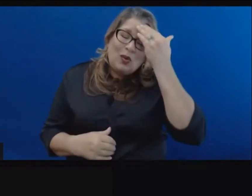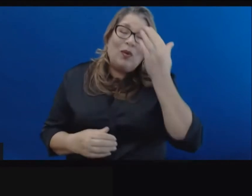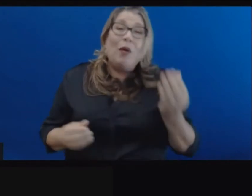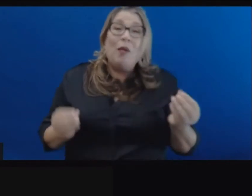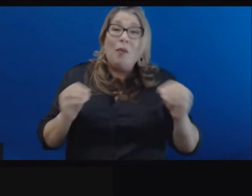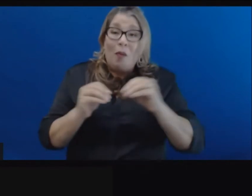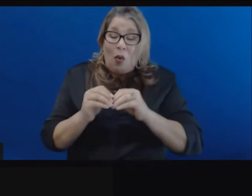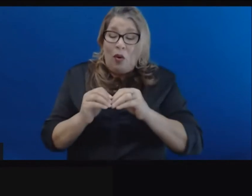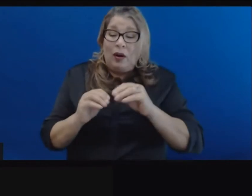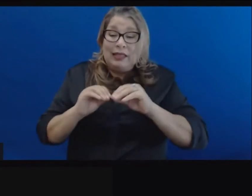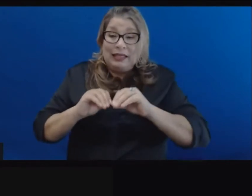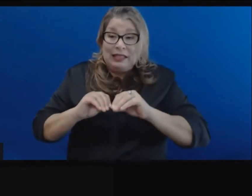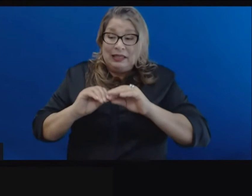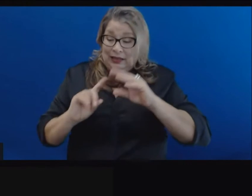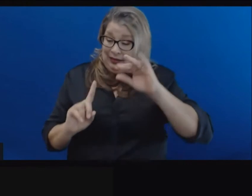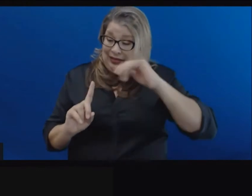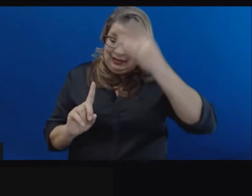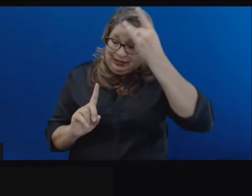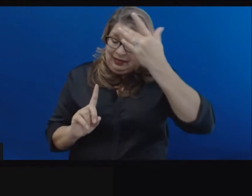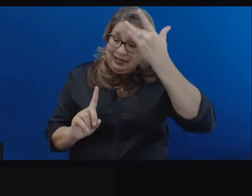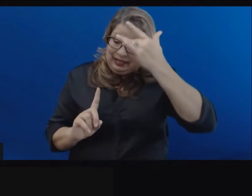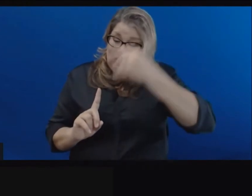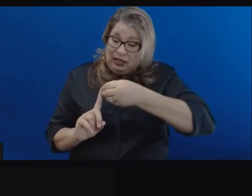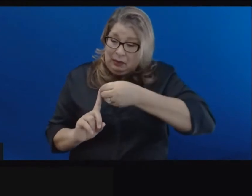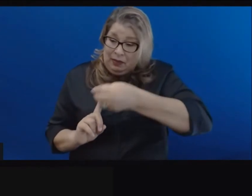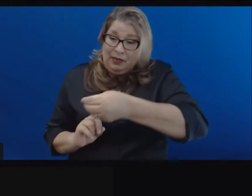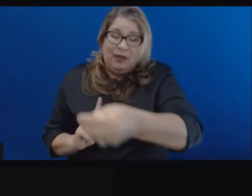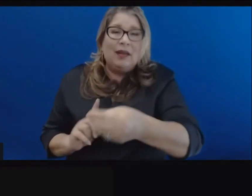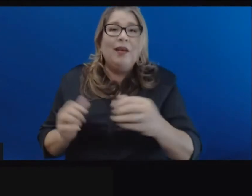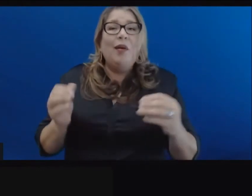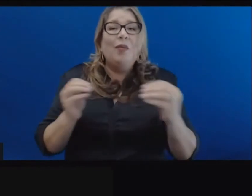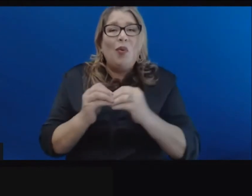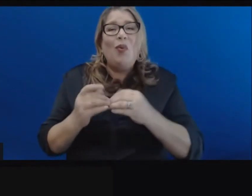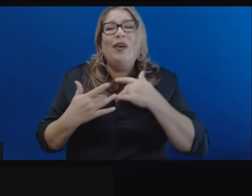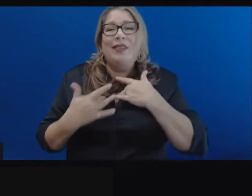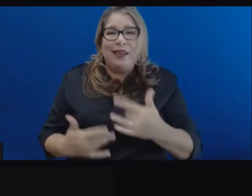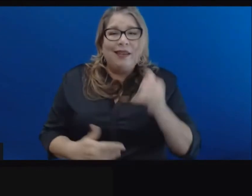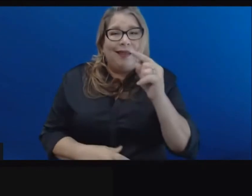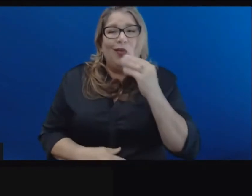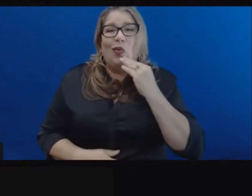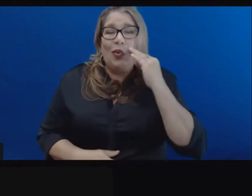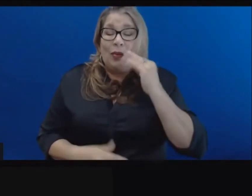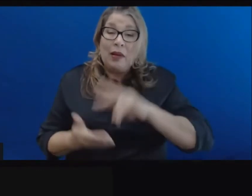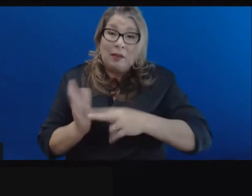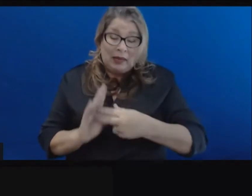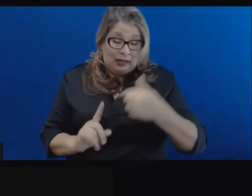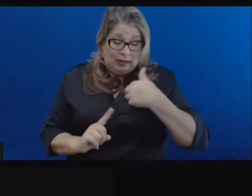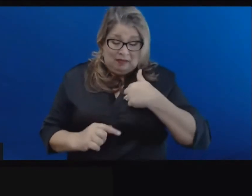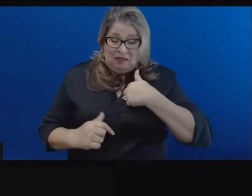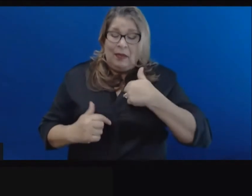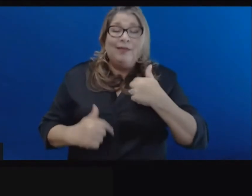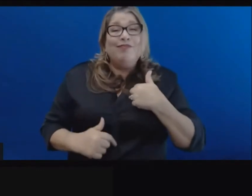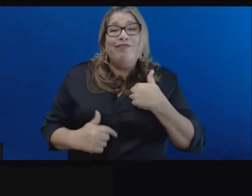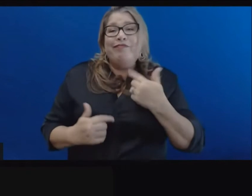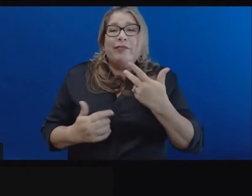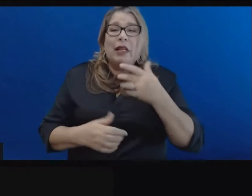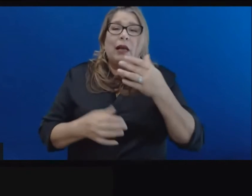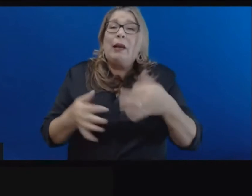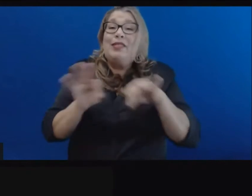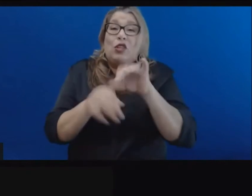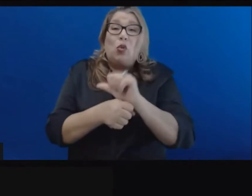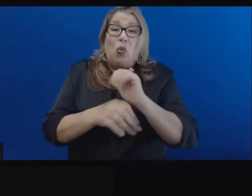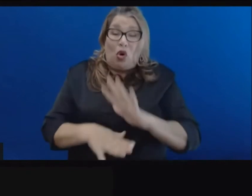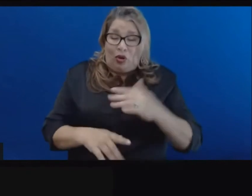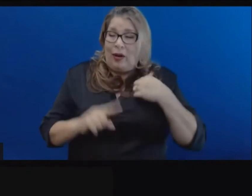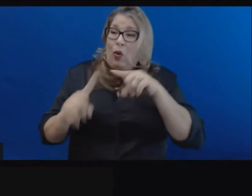who go out and live their days, they go to work, they're an essential worker, they become infected, they're asymptomatic, and then they get